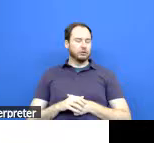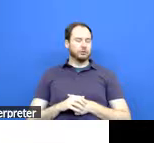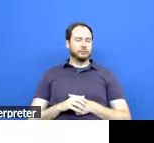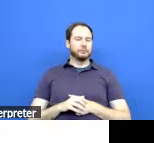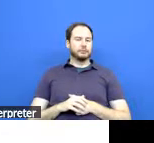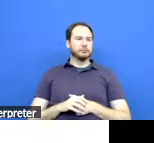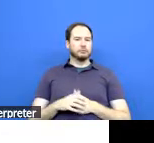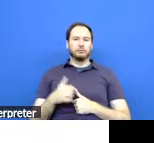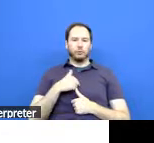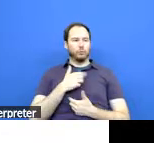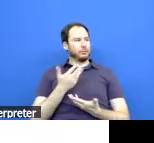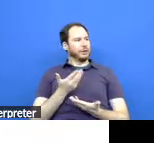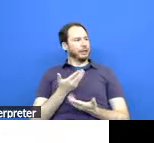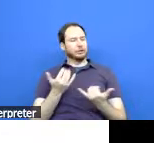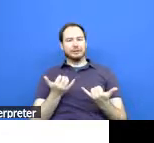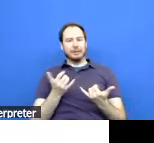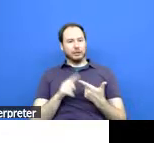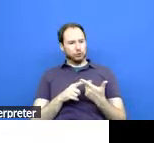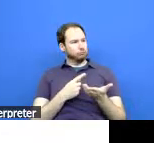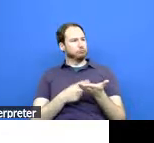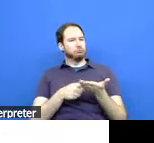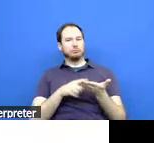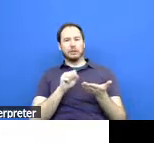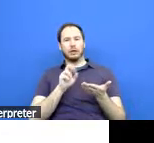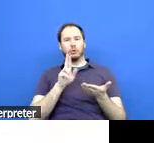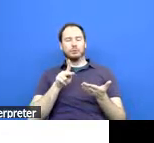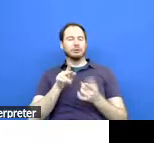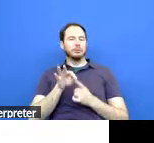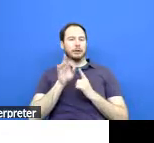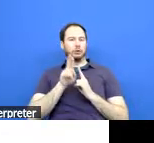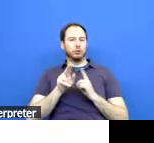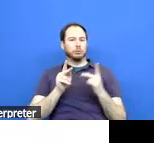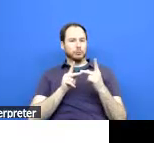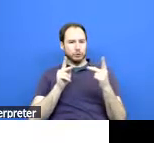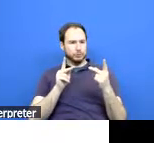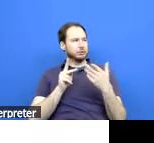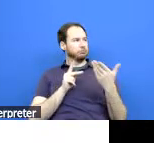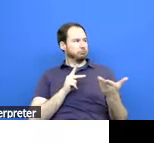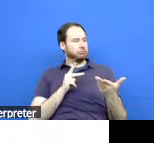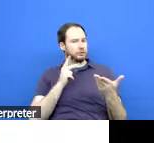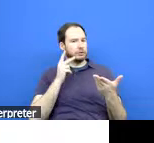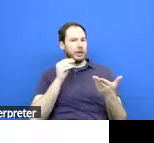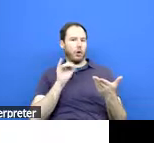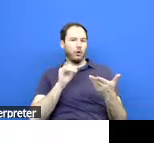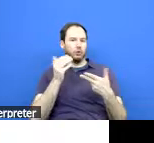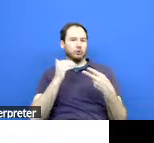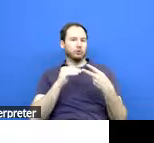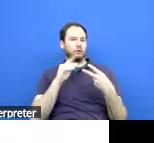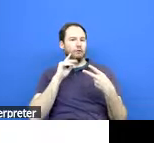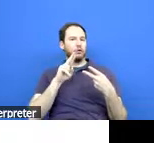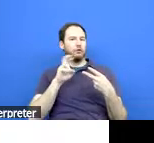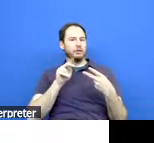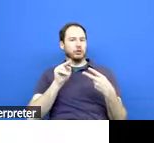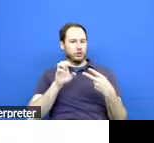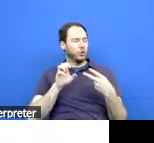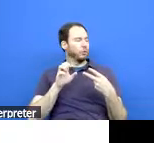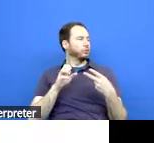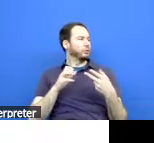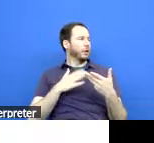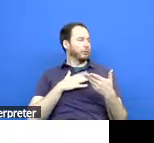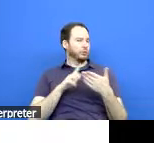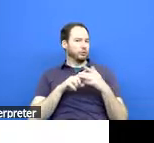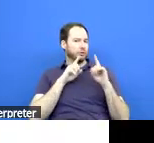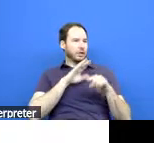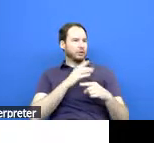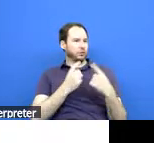And obviously we're here to discuss the special use permit and then also the next item for the rezone. So I'm here to answer any questions that the board has